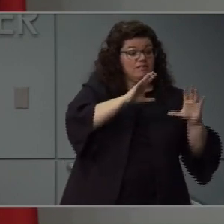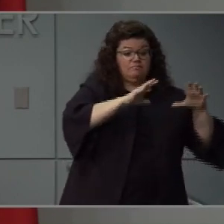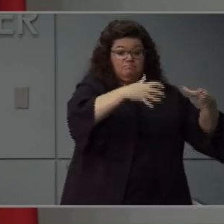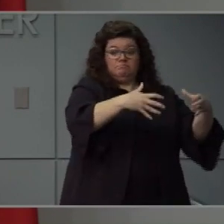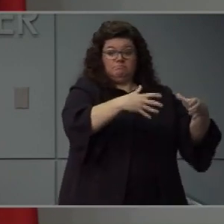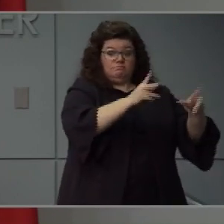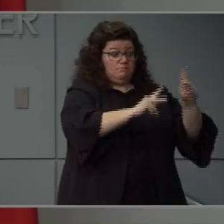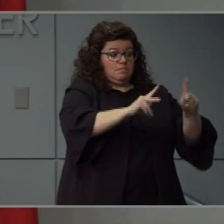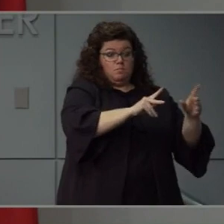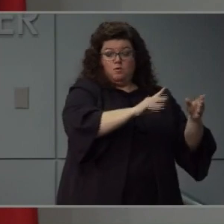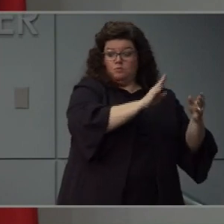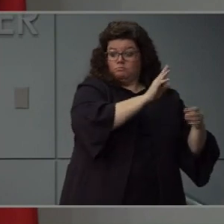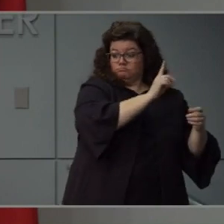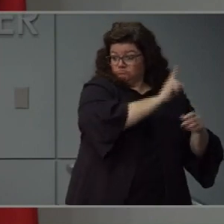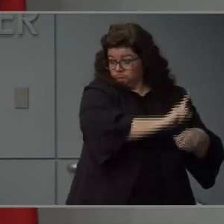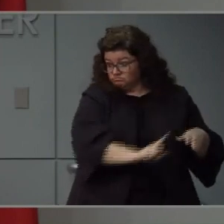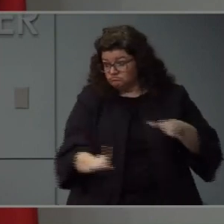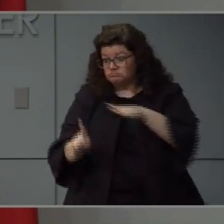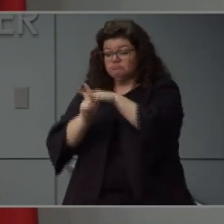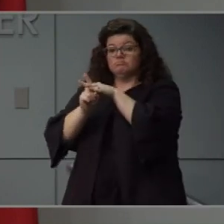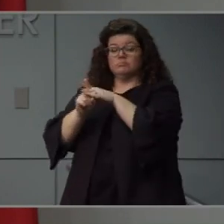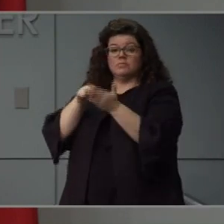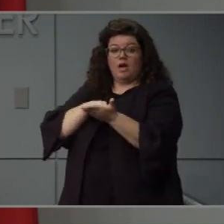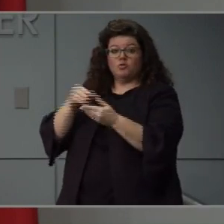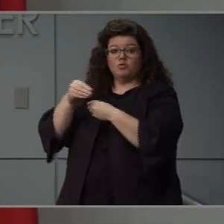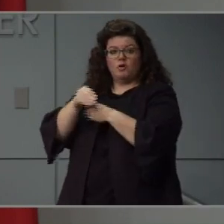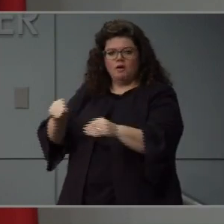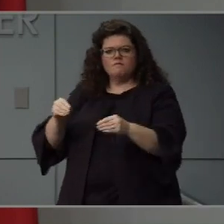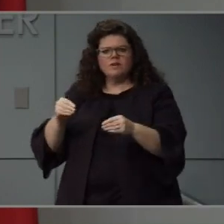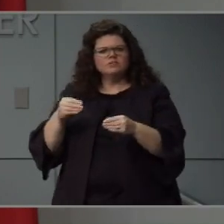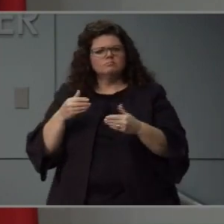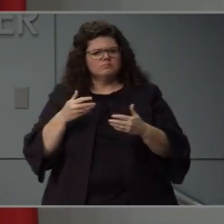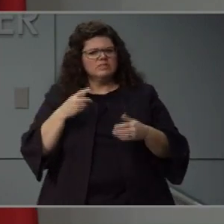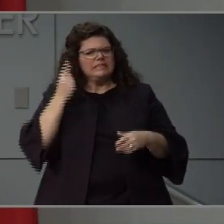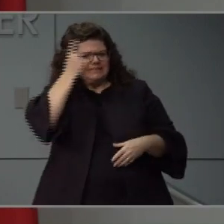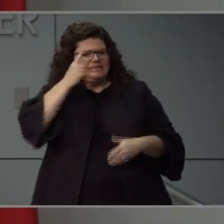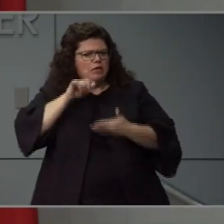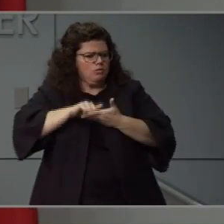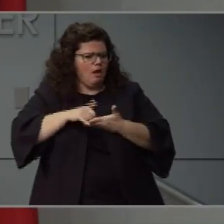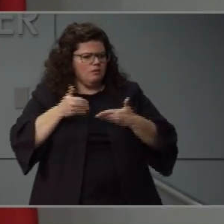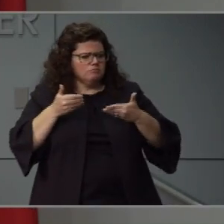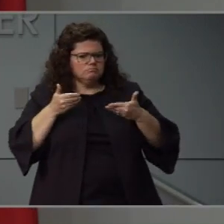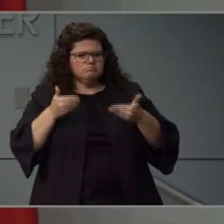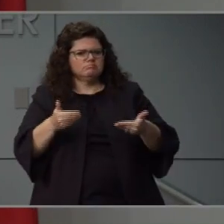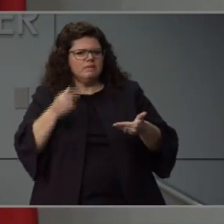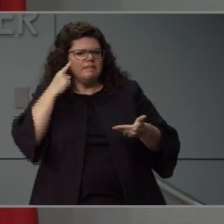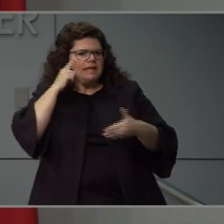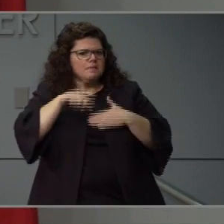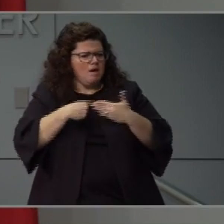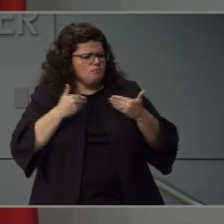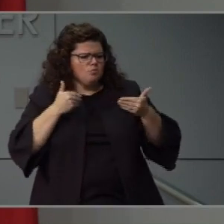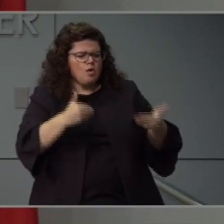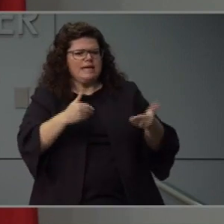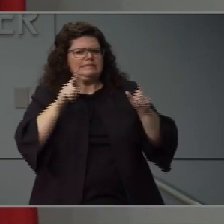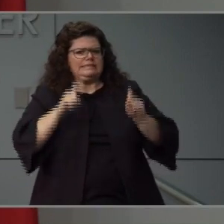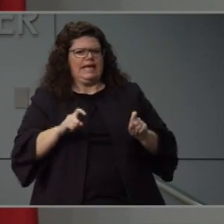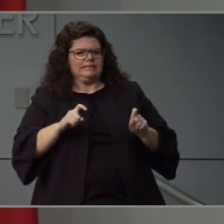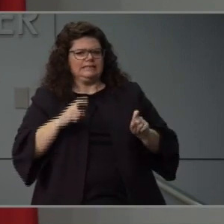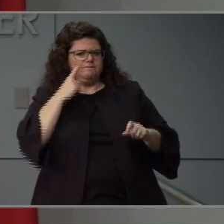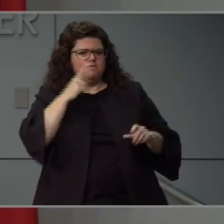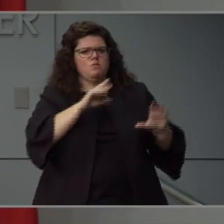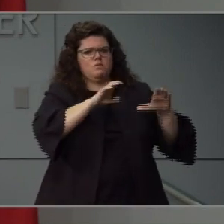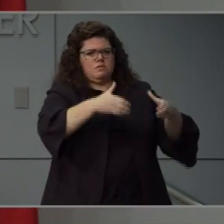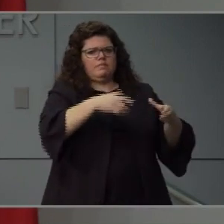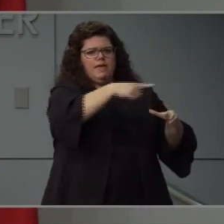of the things that they might be considering for a patient that's sitting in front of them, we want them to think about testing in particular for those